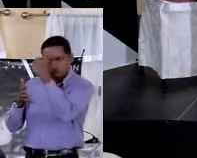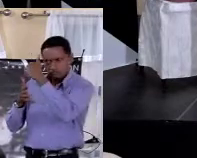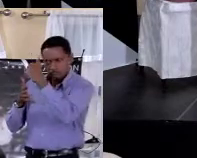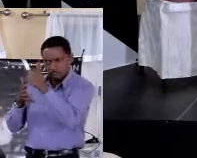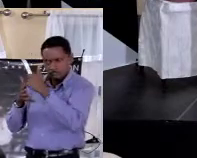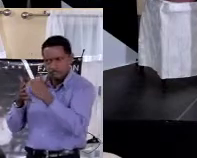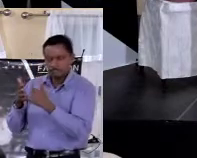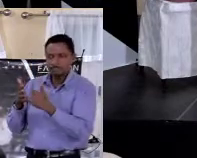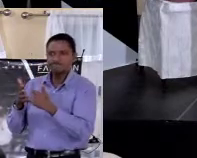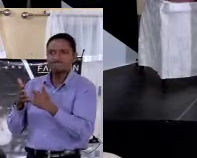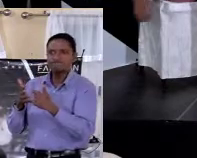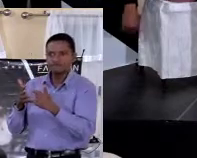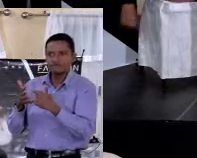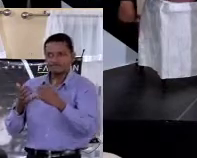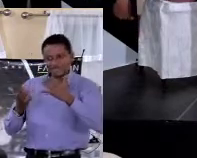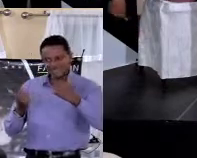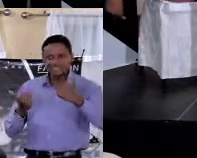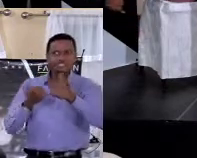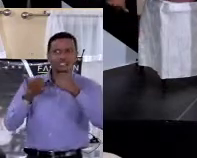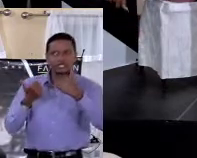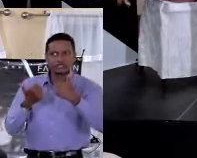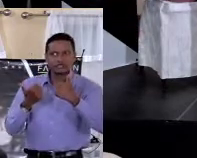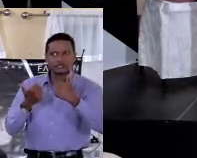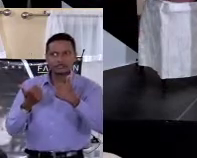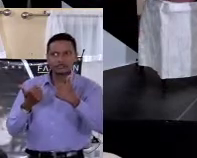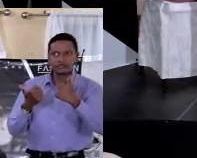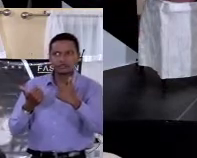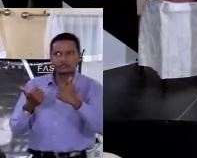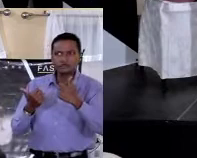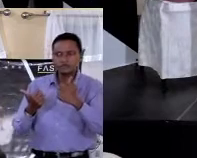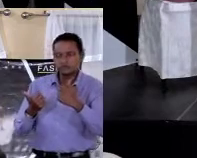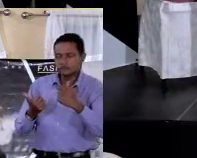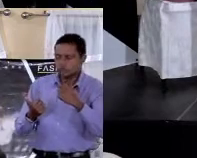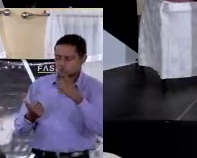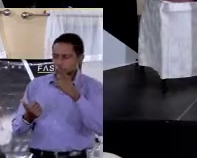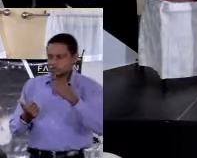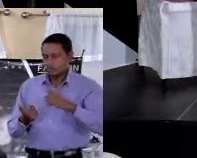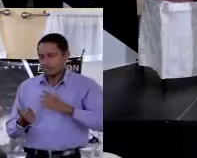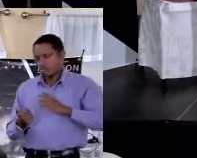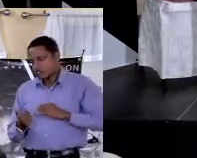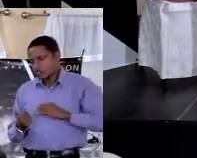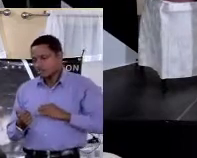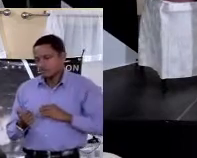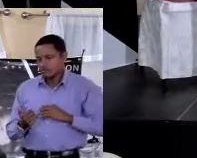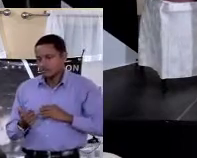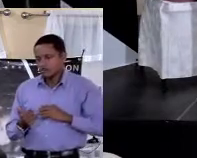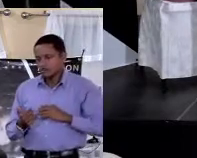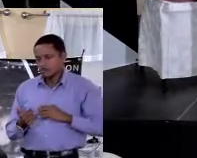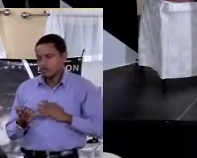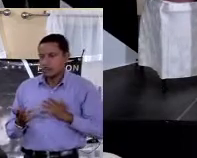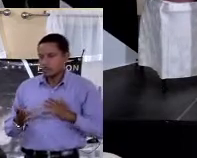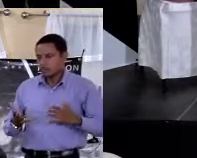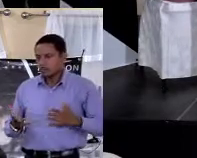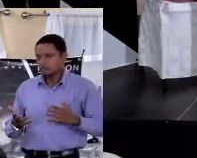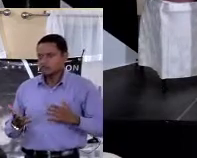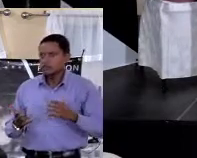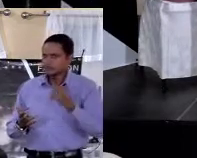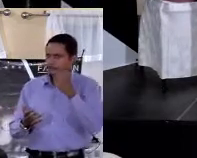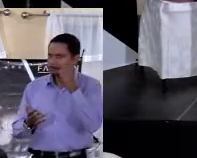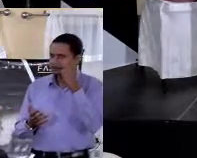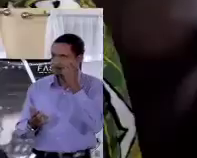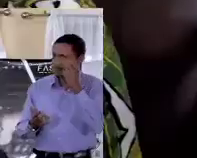and not be discouraged or encouraged by factors that don't affect the trajectory of your brand. So as it